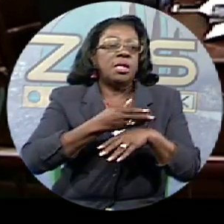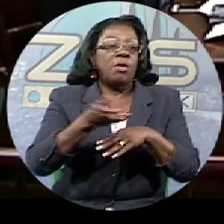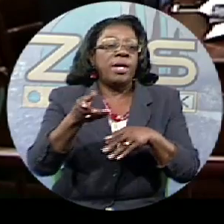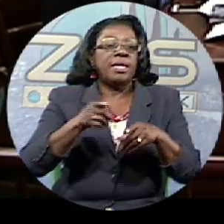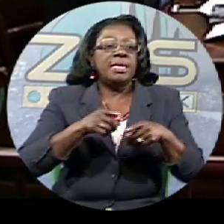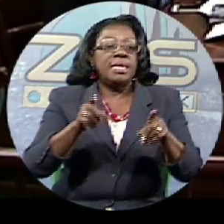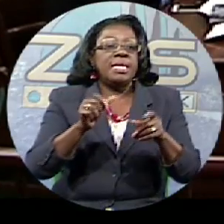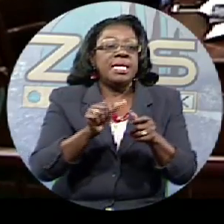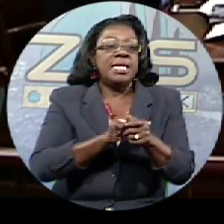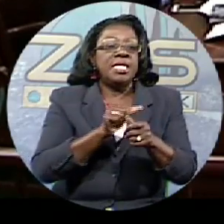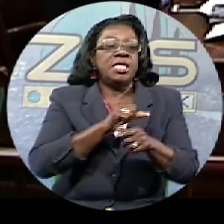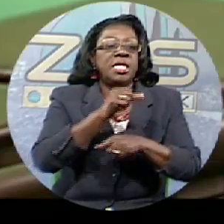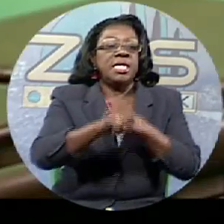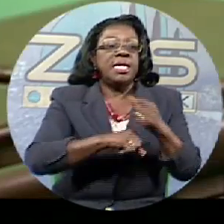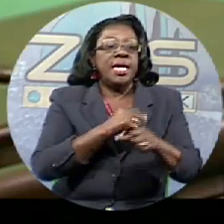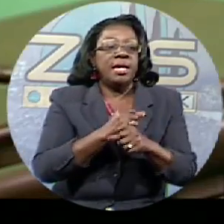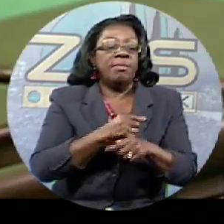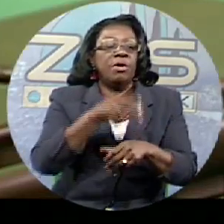million.